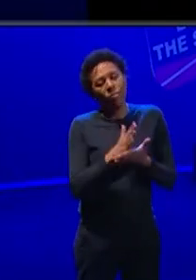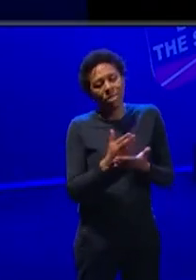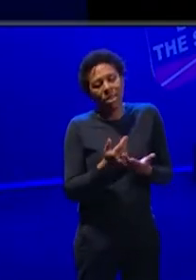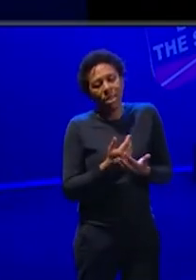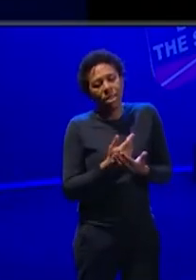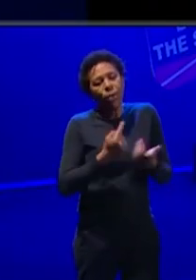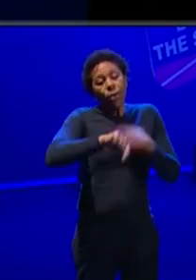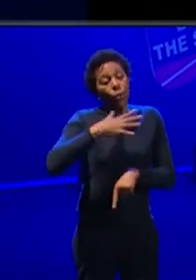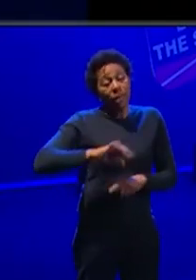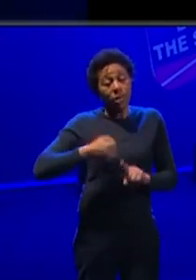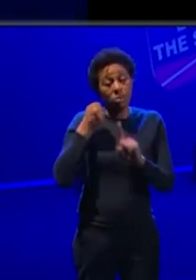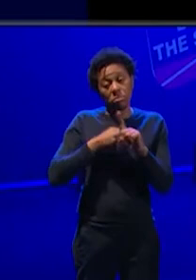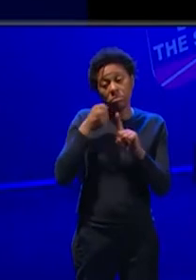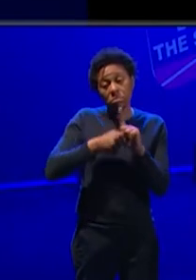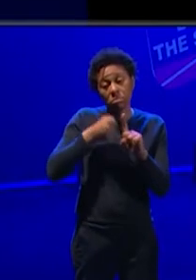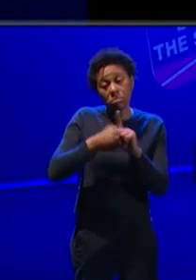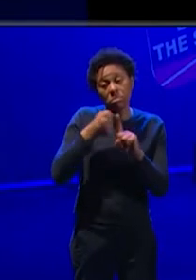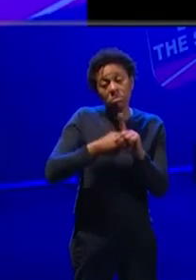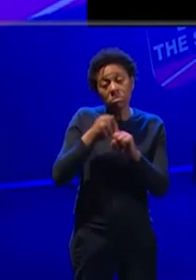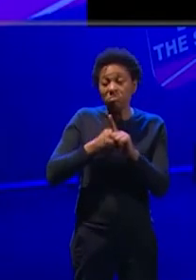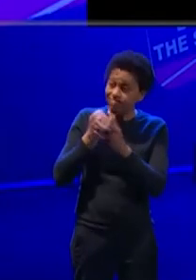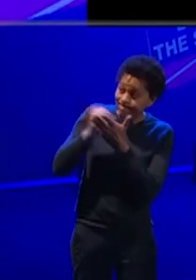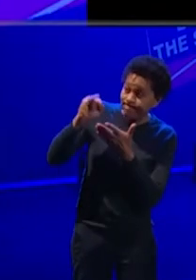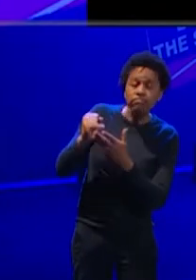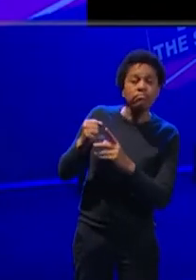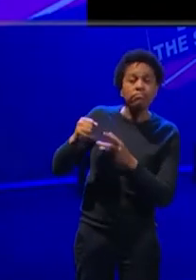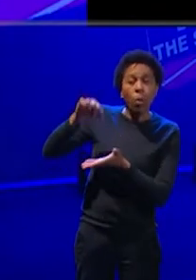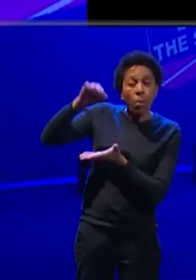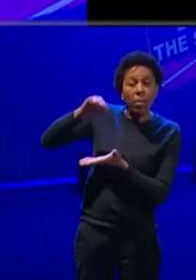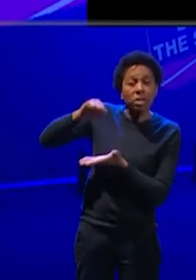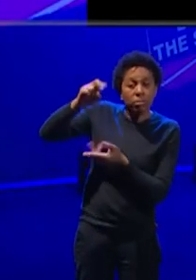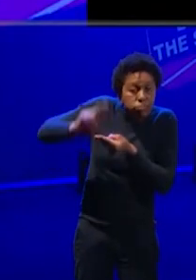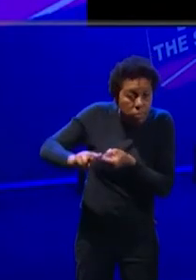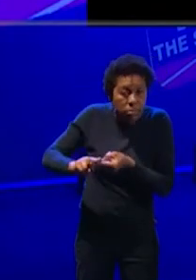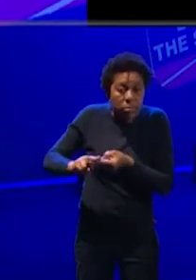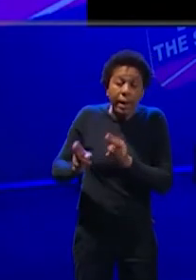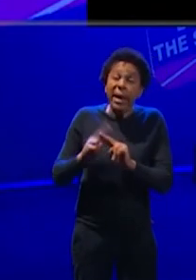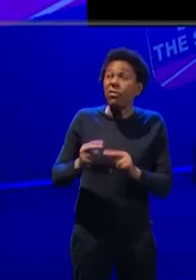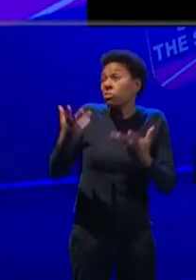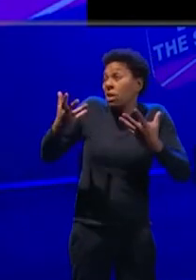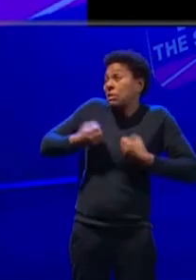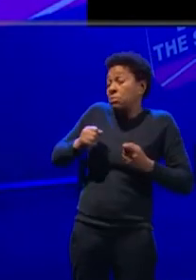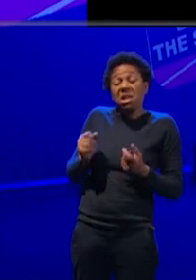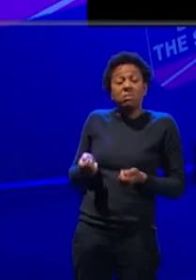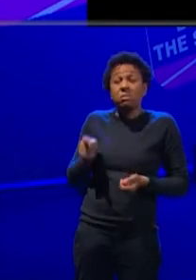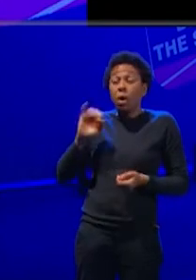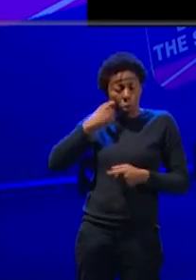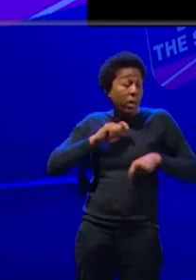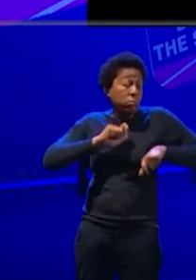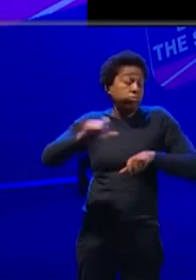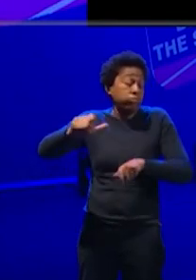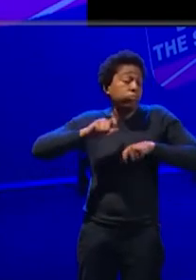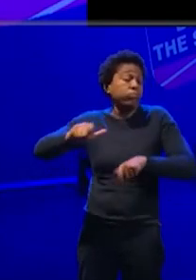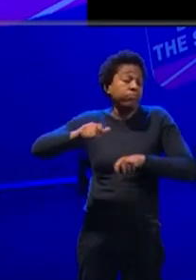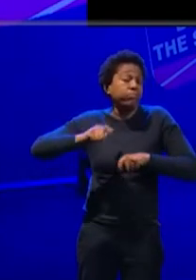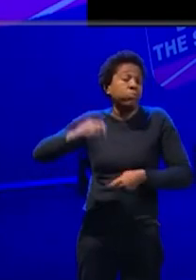that has to go on. You know, you have to protest those cuts. If you just roll over and die on it, they'll just keep doing it. There's no doubt about that. And I think